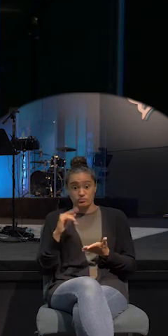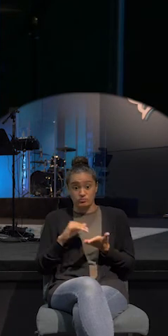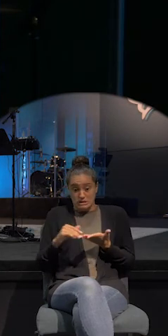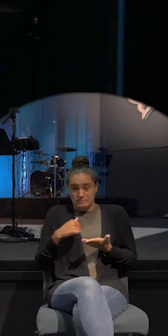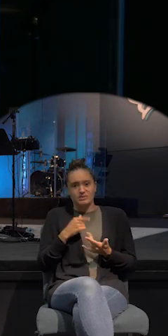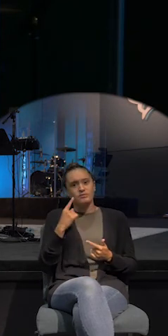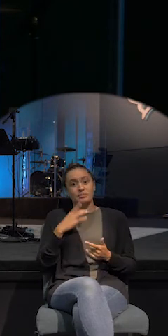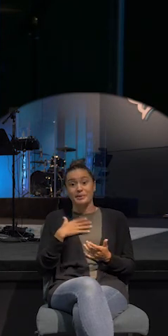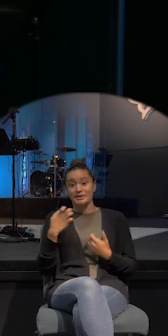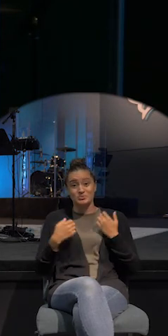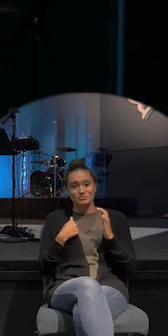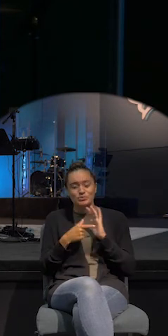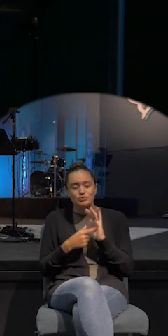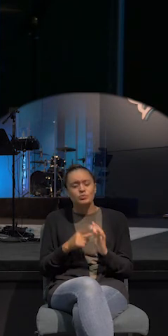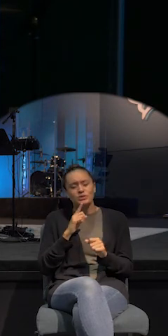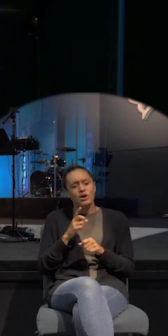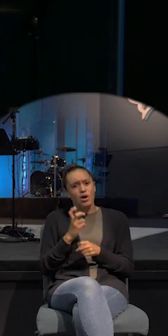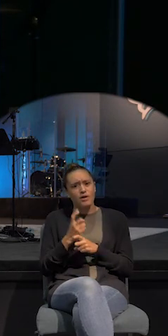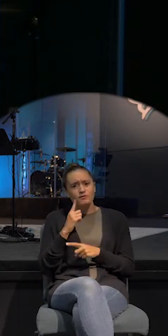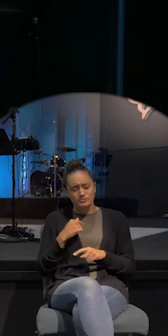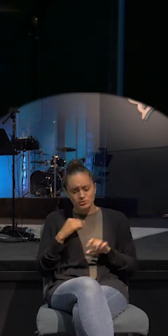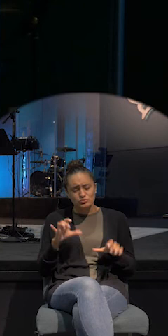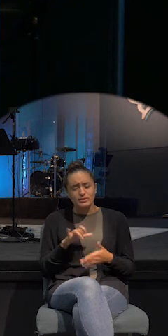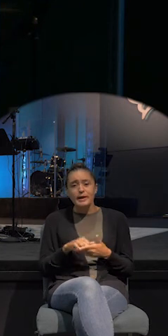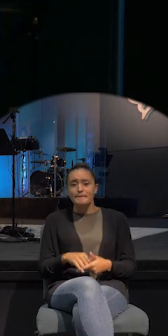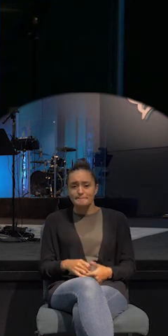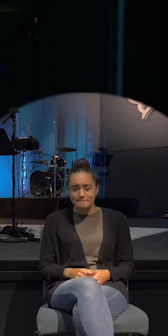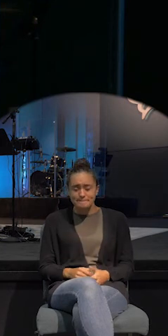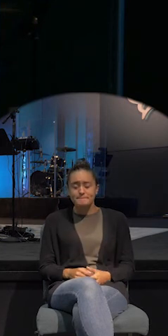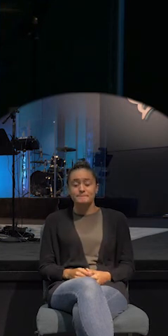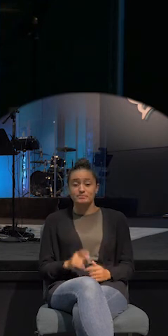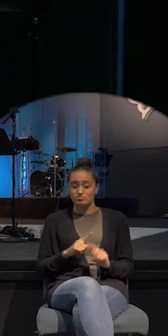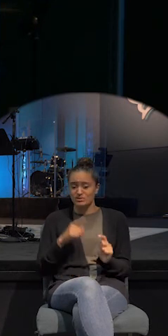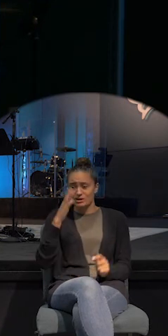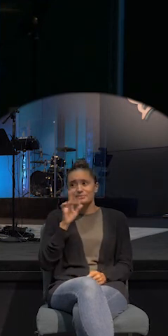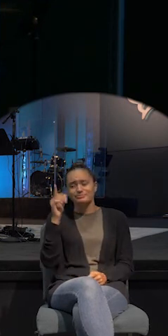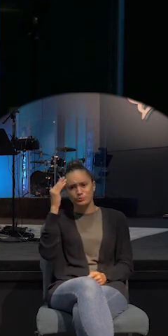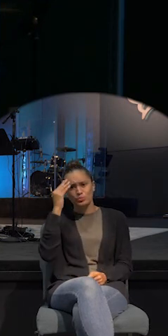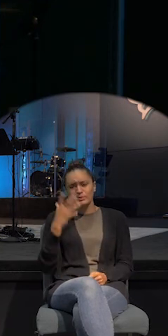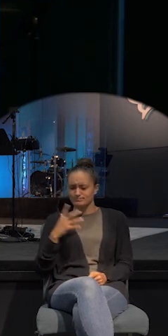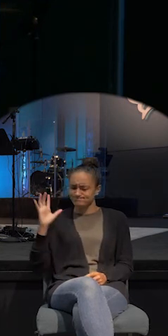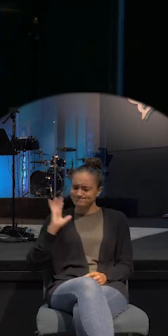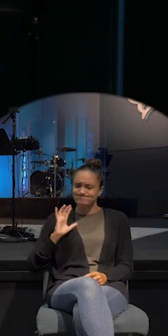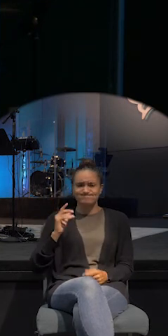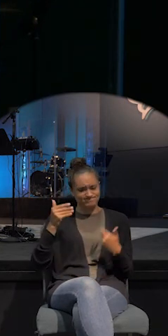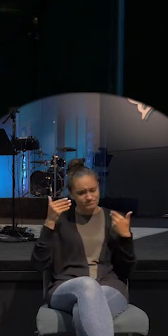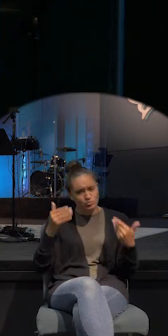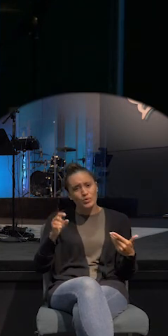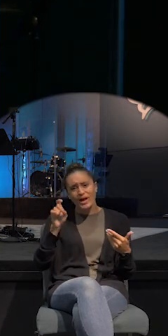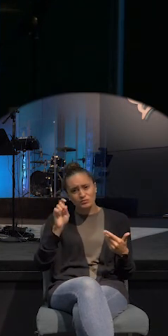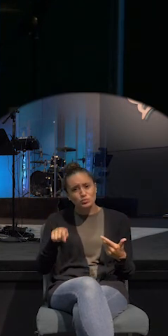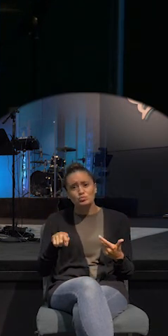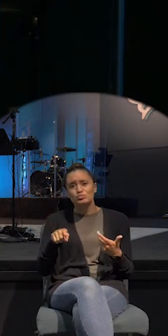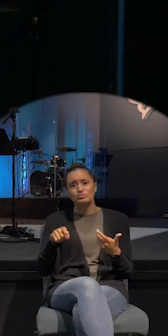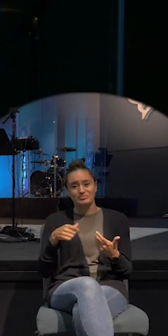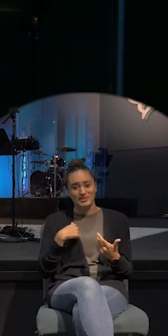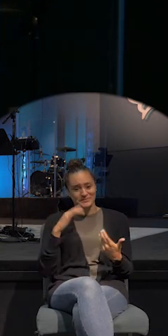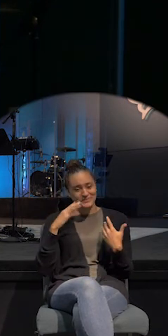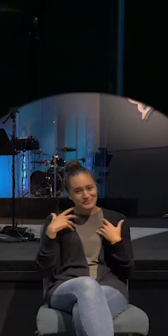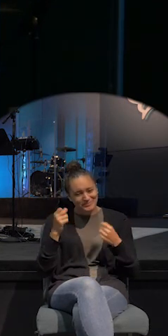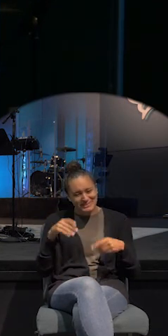show. It's hard for me to do that. But God told me a long time ago, stretch out your hand and I'll make you